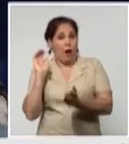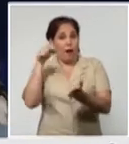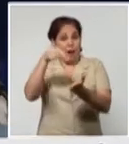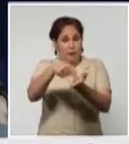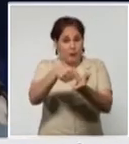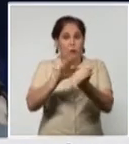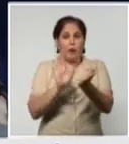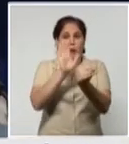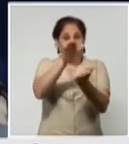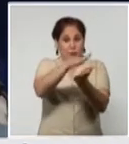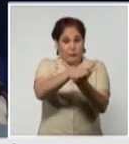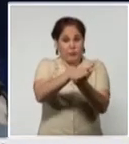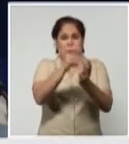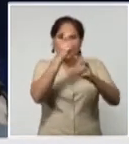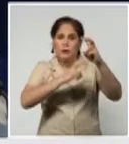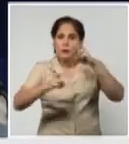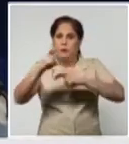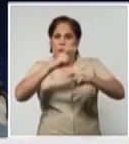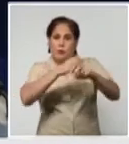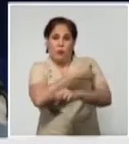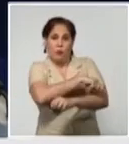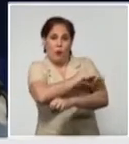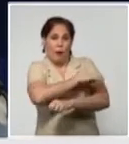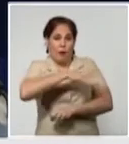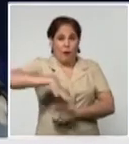in our country,